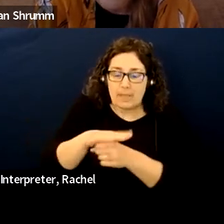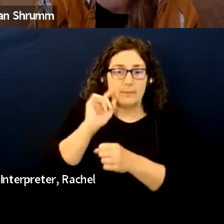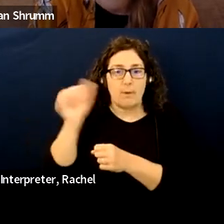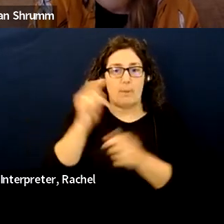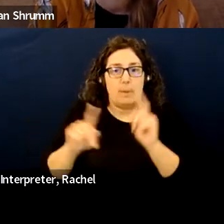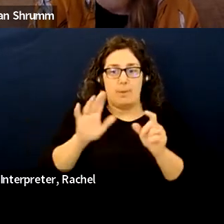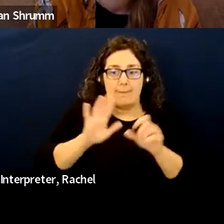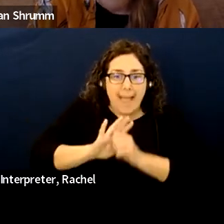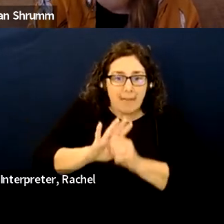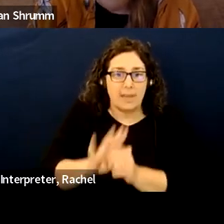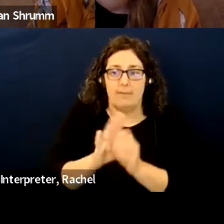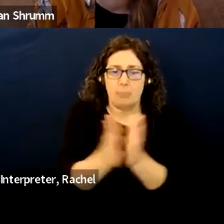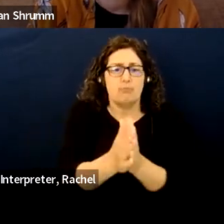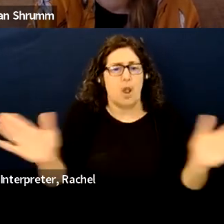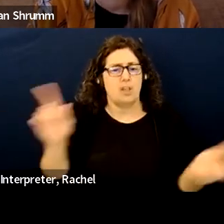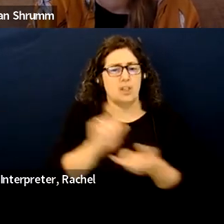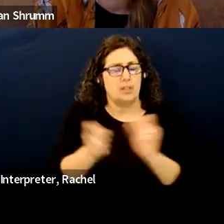broader changes, because